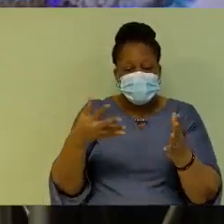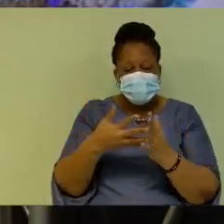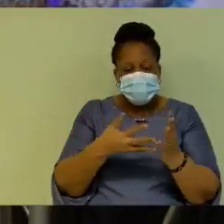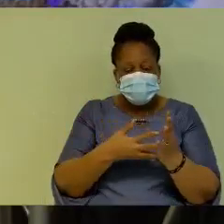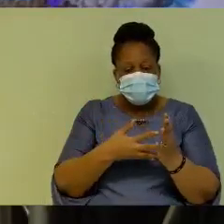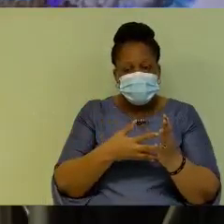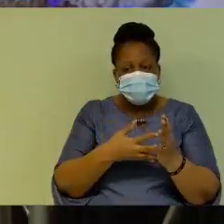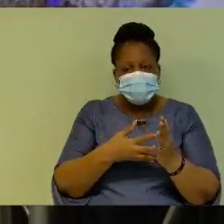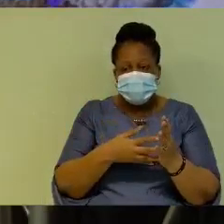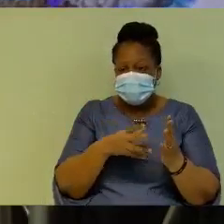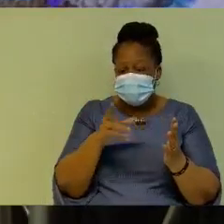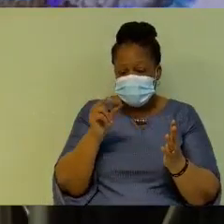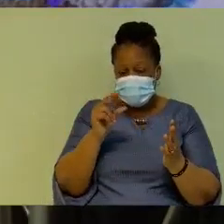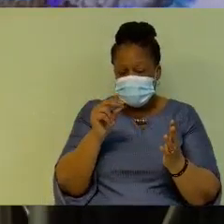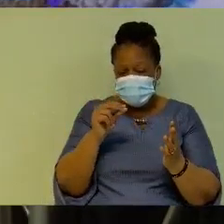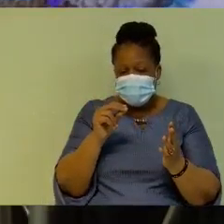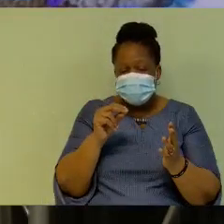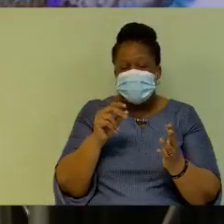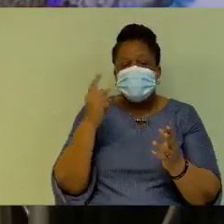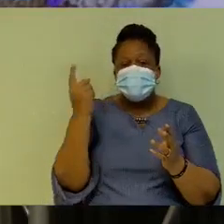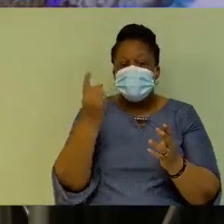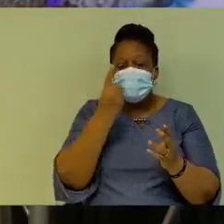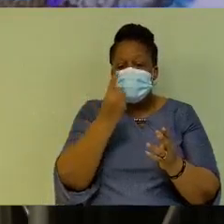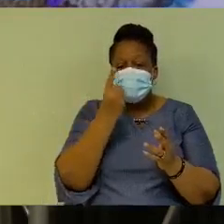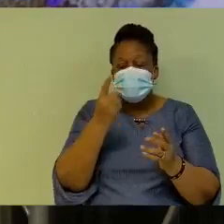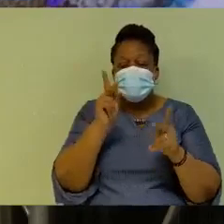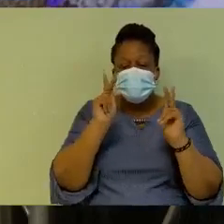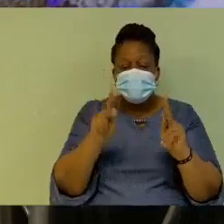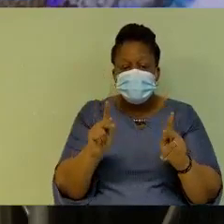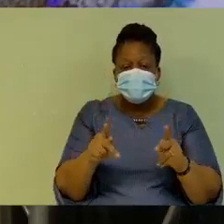Anybody that came into country after our borders would have closed